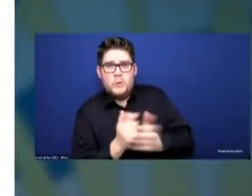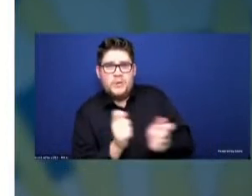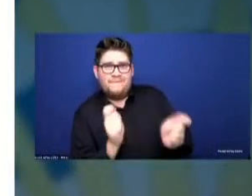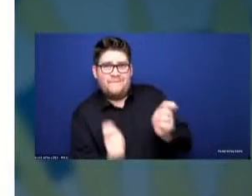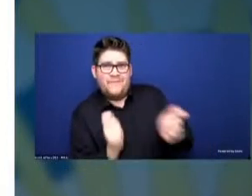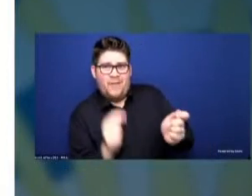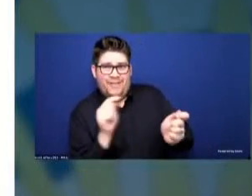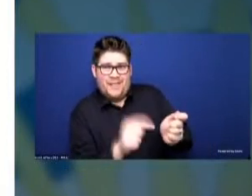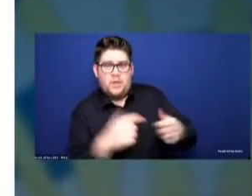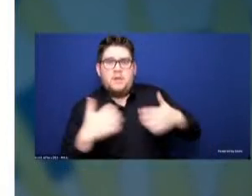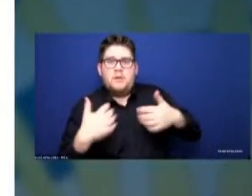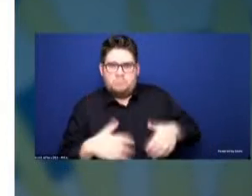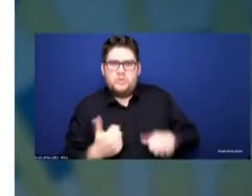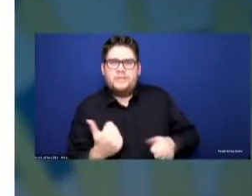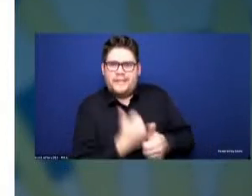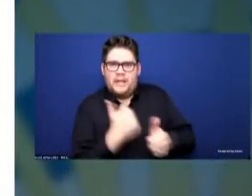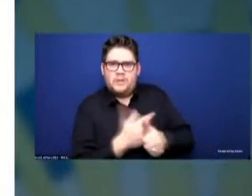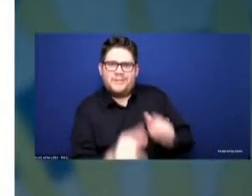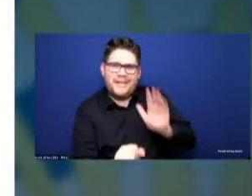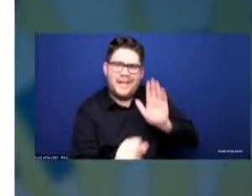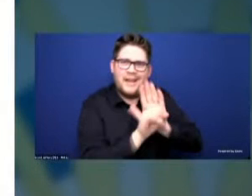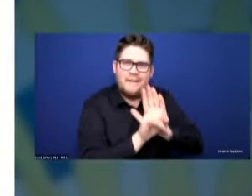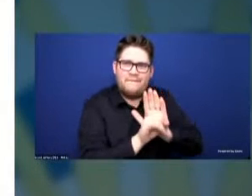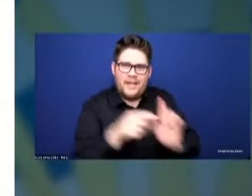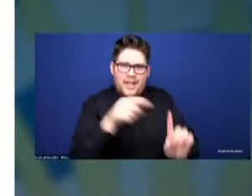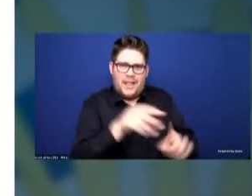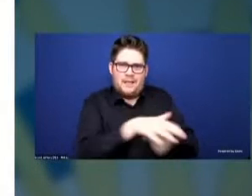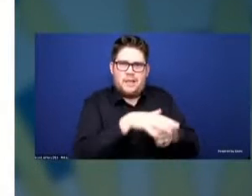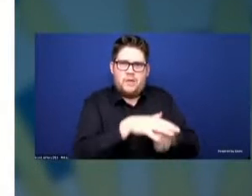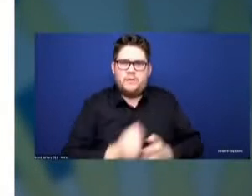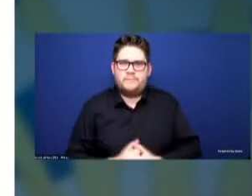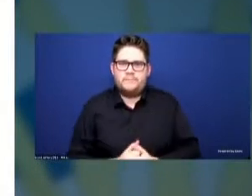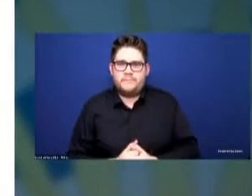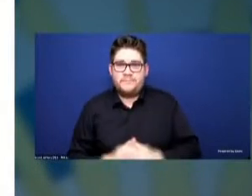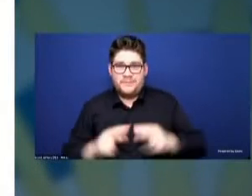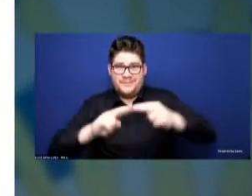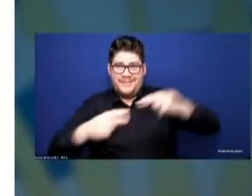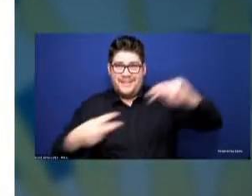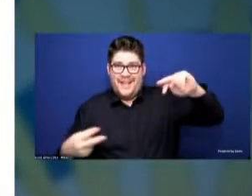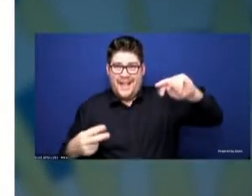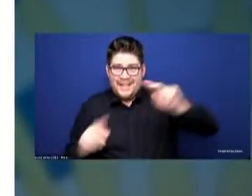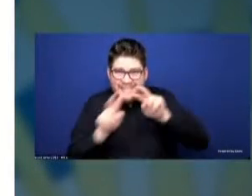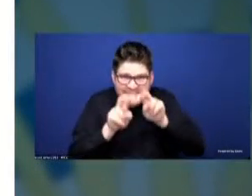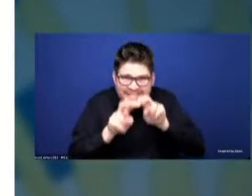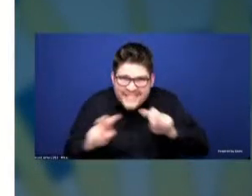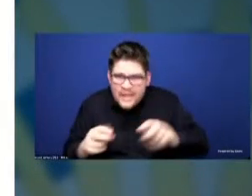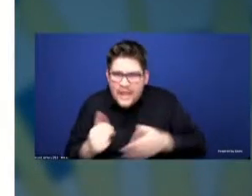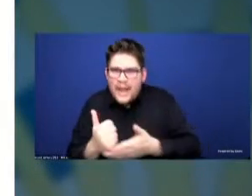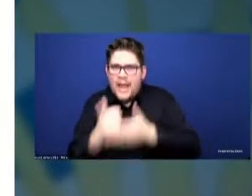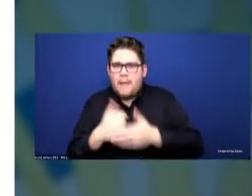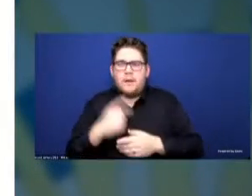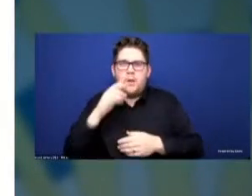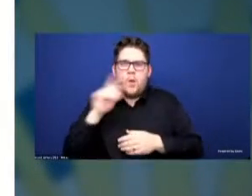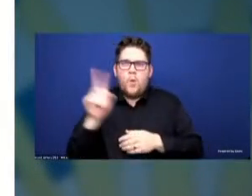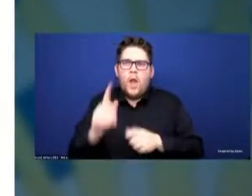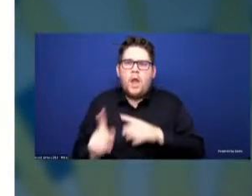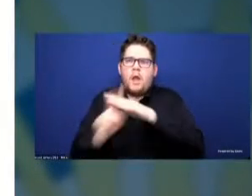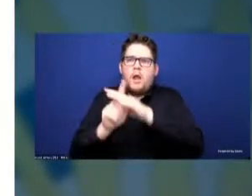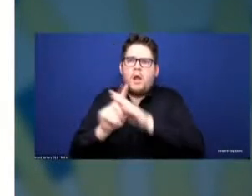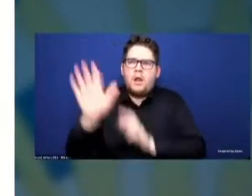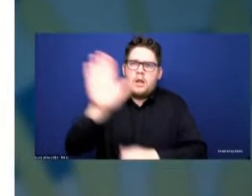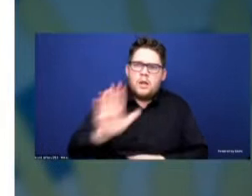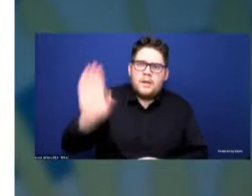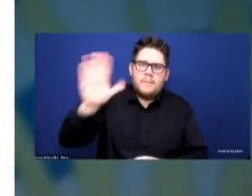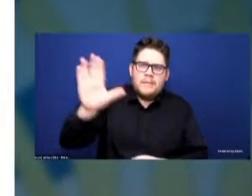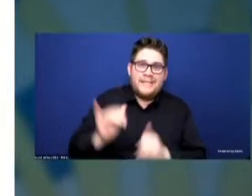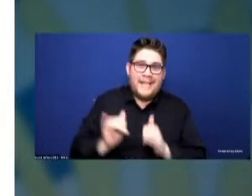genome sequencing to help us understand outbreaks that are happening in different settings around the province, and that's been very helpful for us from the